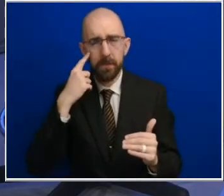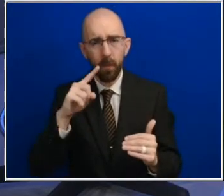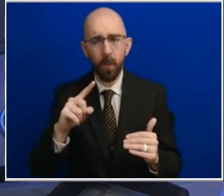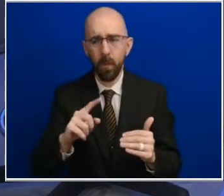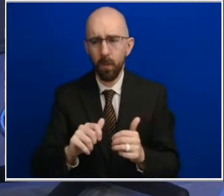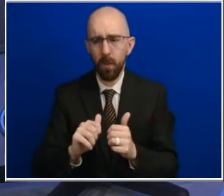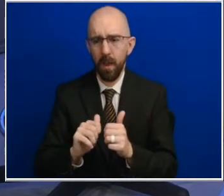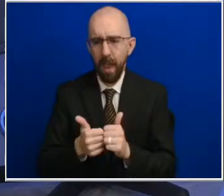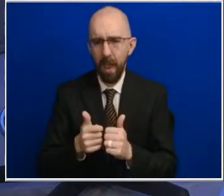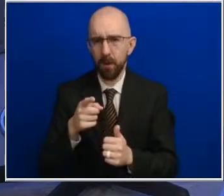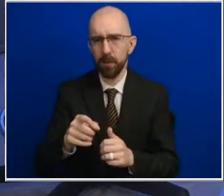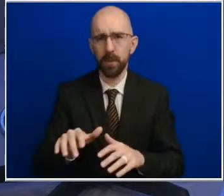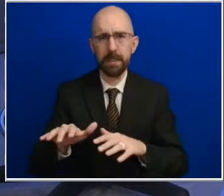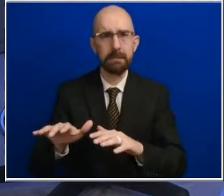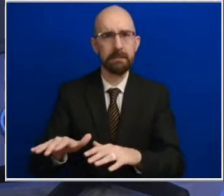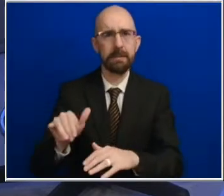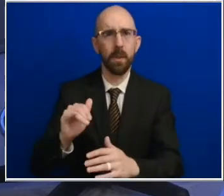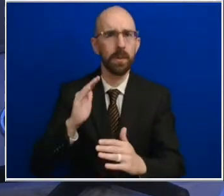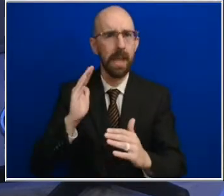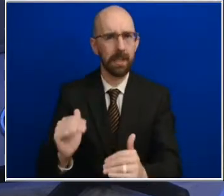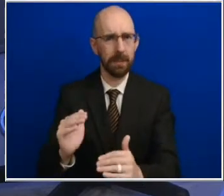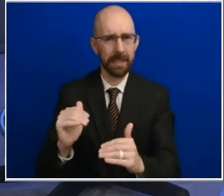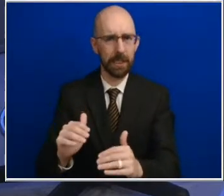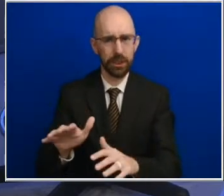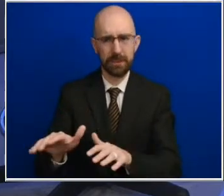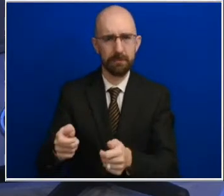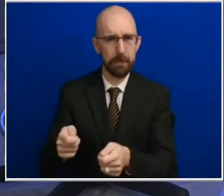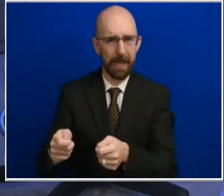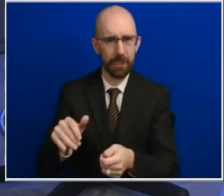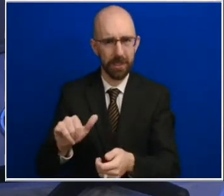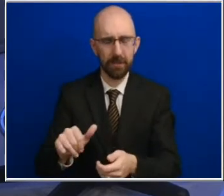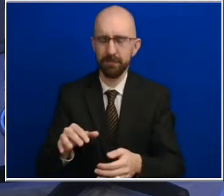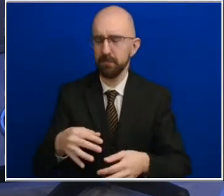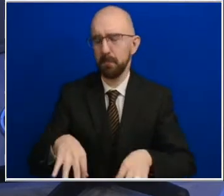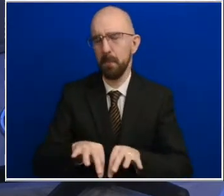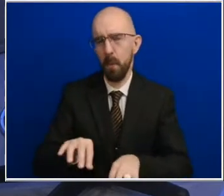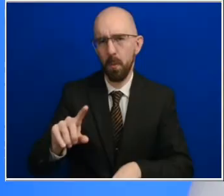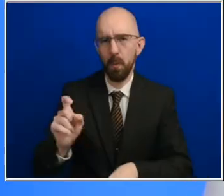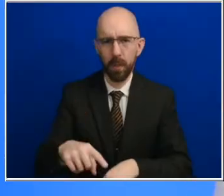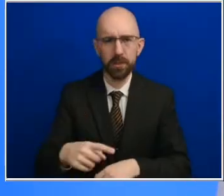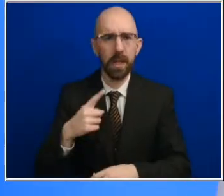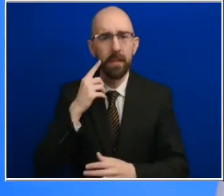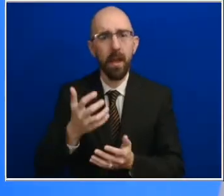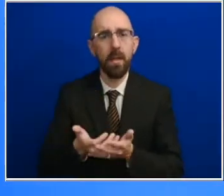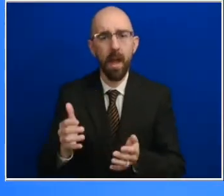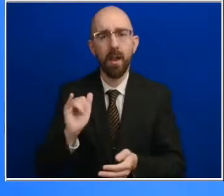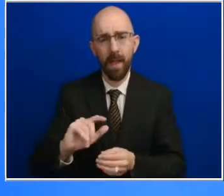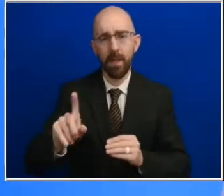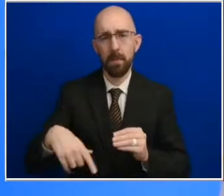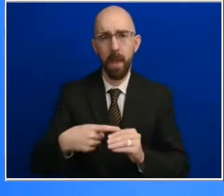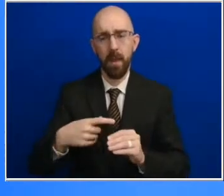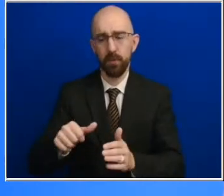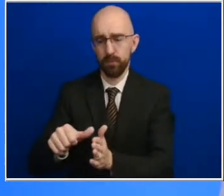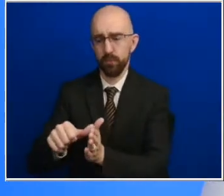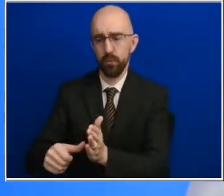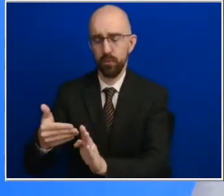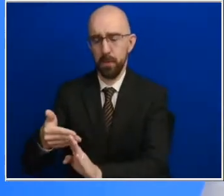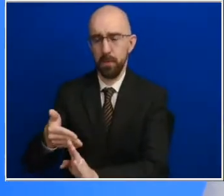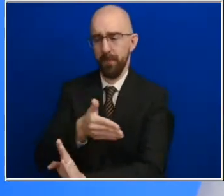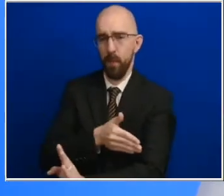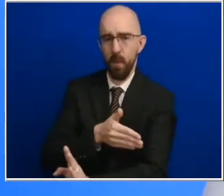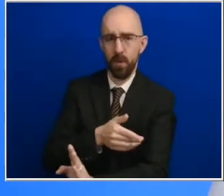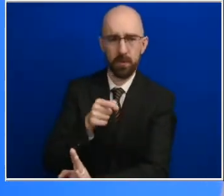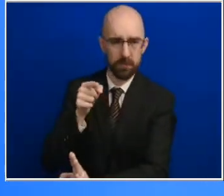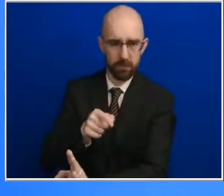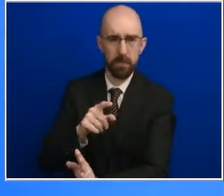those expectations? It's an important question. I think a lot of it's about the before surgery period and making sure that we do